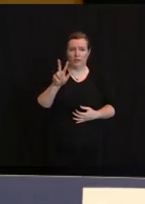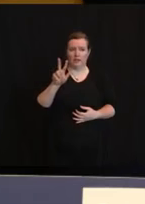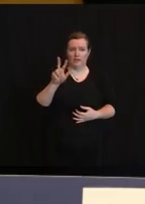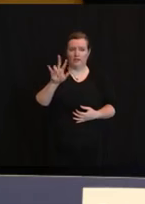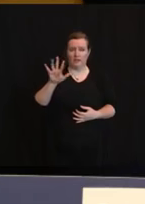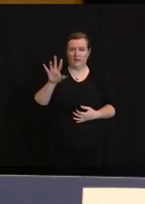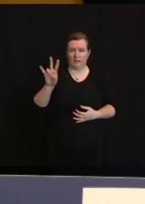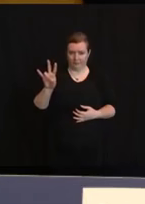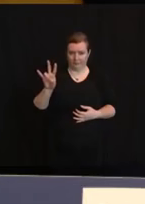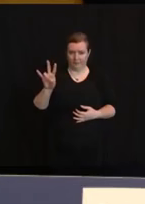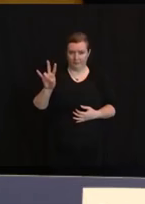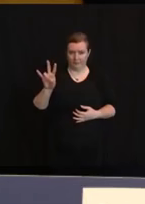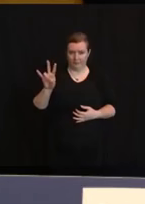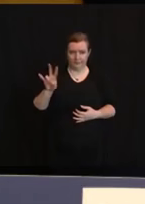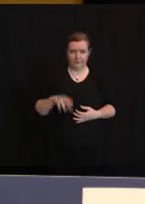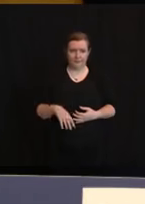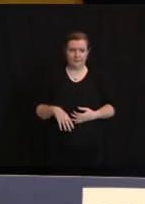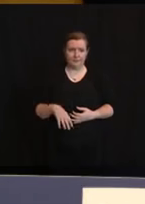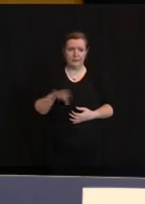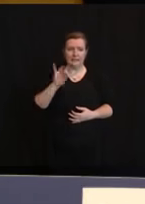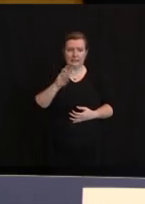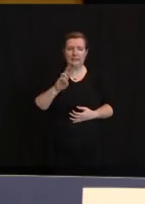That's